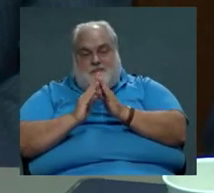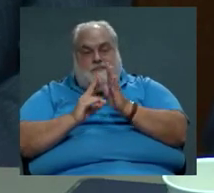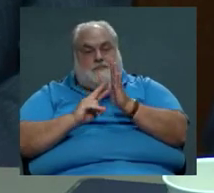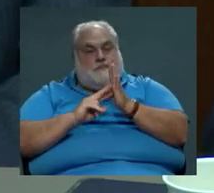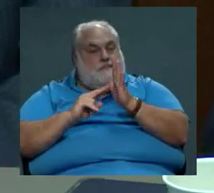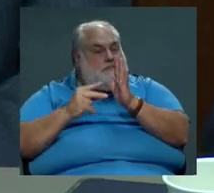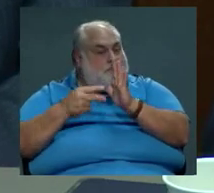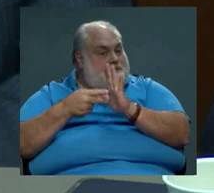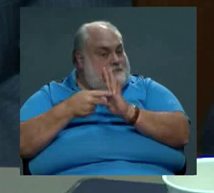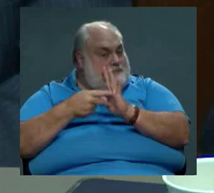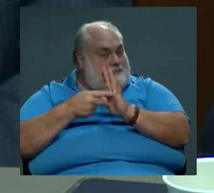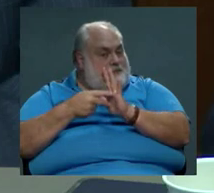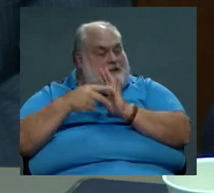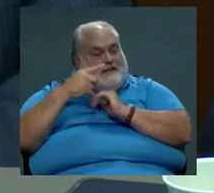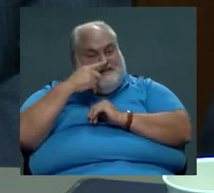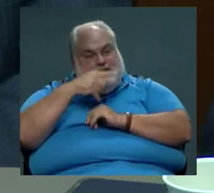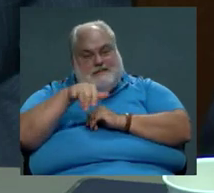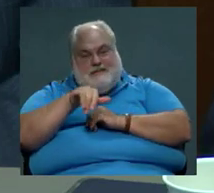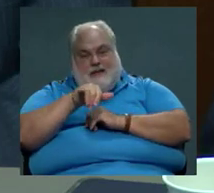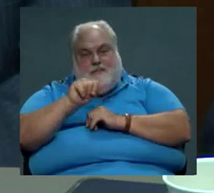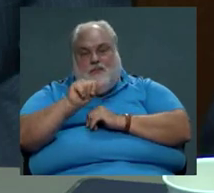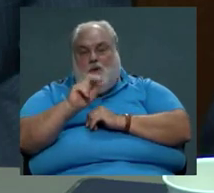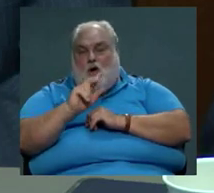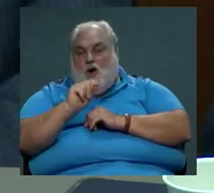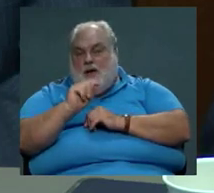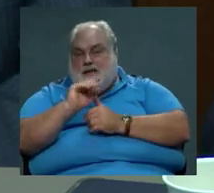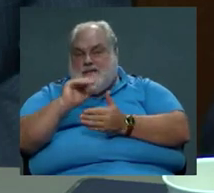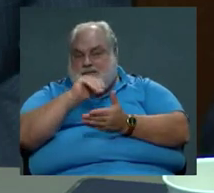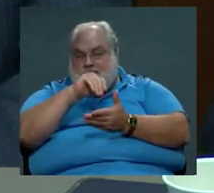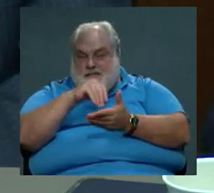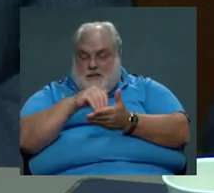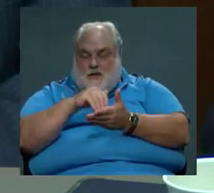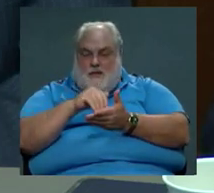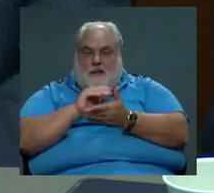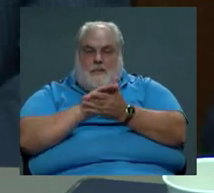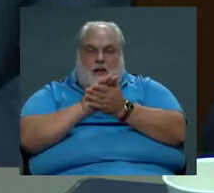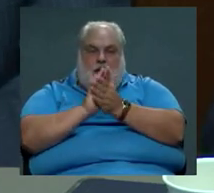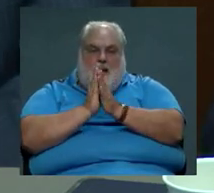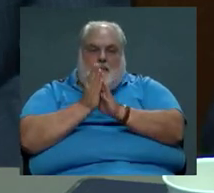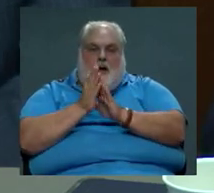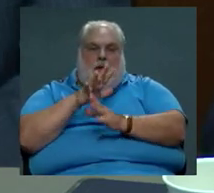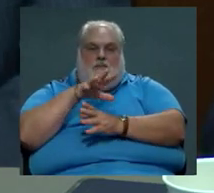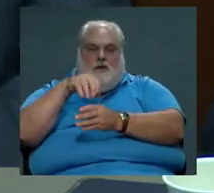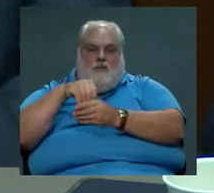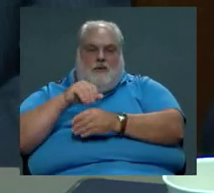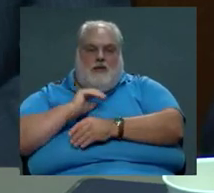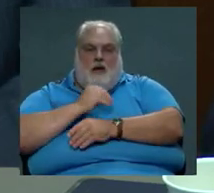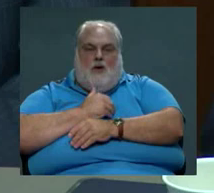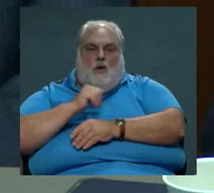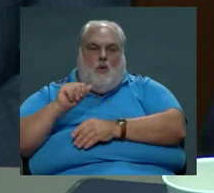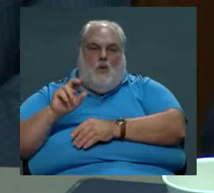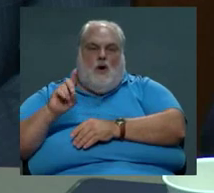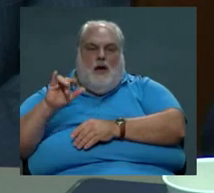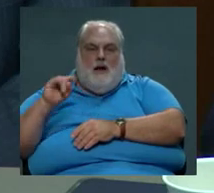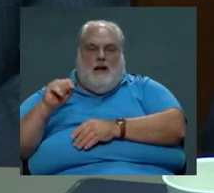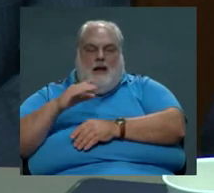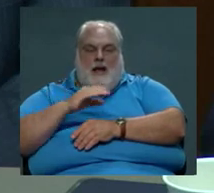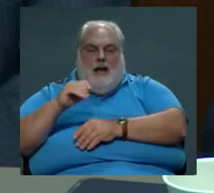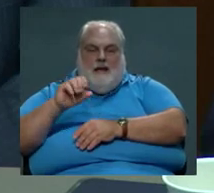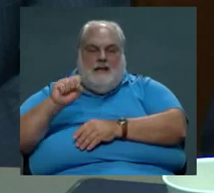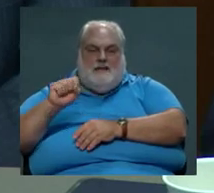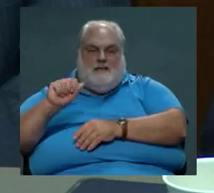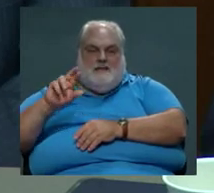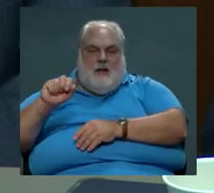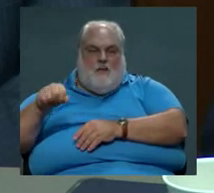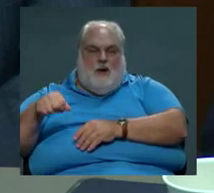mean, just like the Arts Center, that they would become part of our audit. So that's something that Sarah and her team are looking